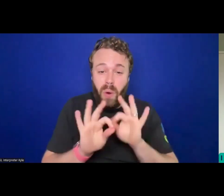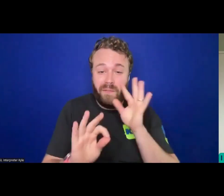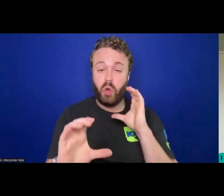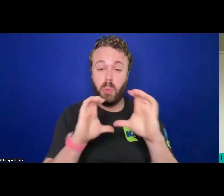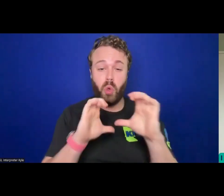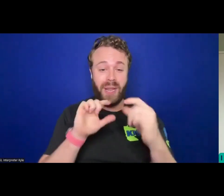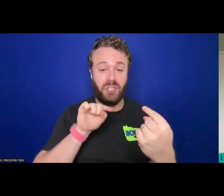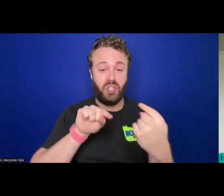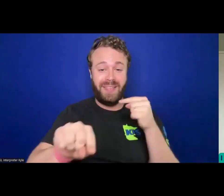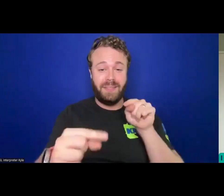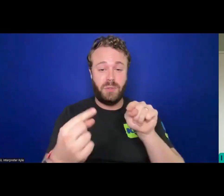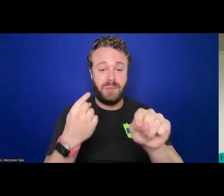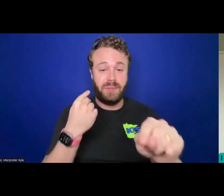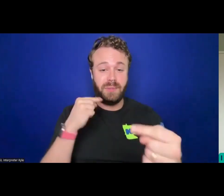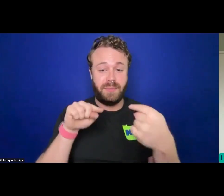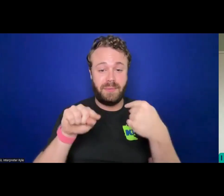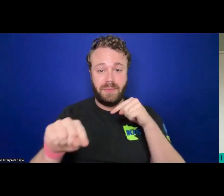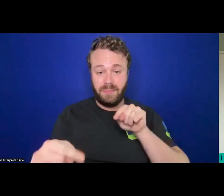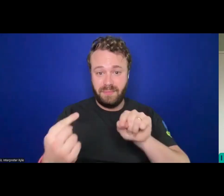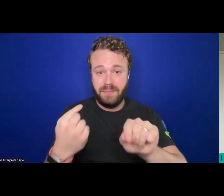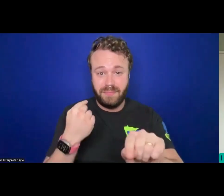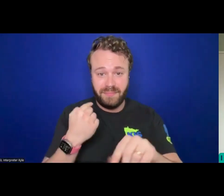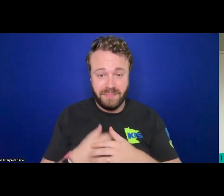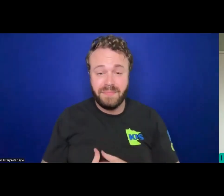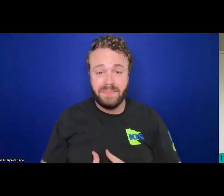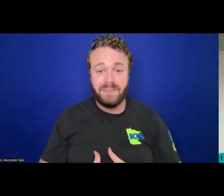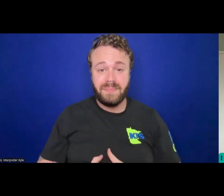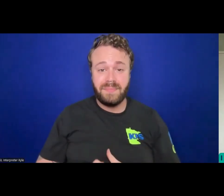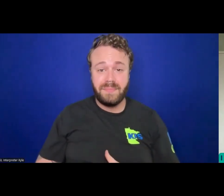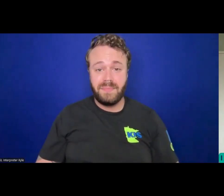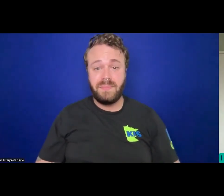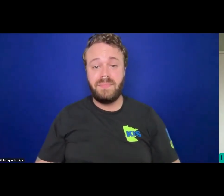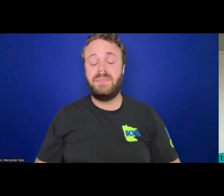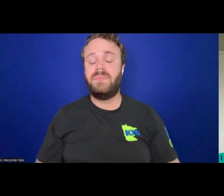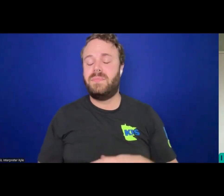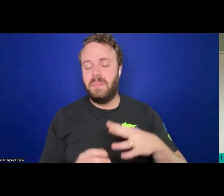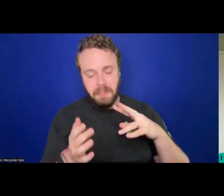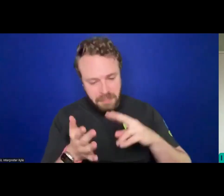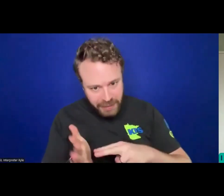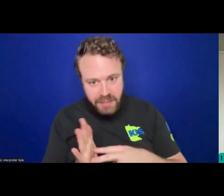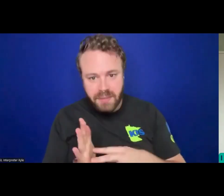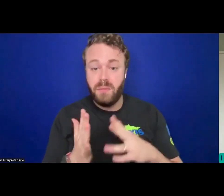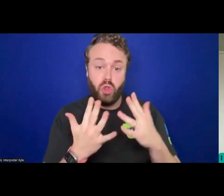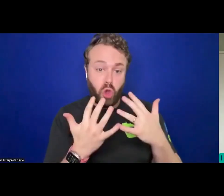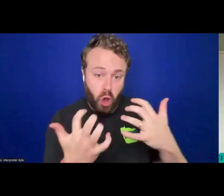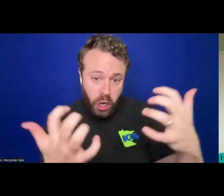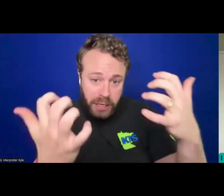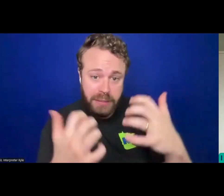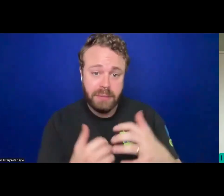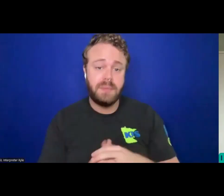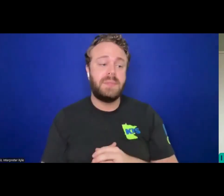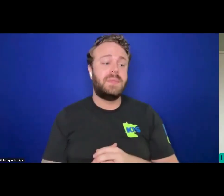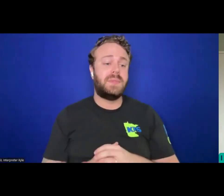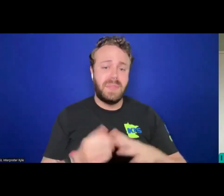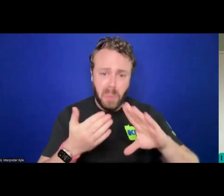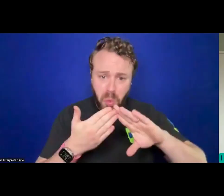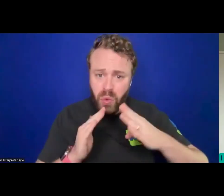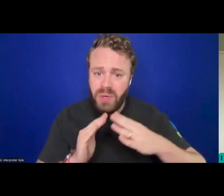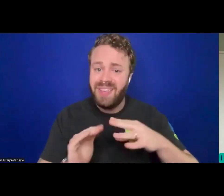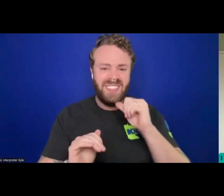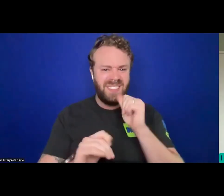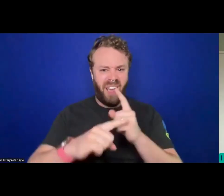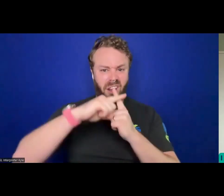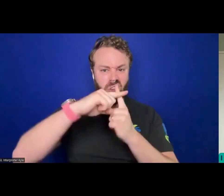community. Ultimately, this means that the audience or your community or your patients is not merely a target, but an